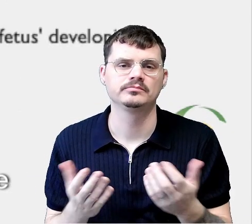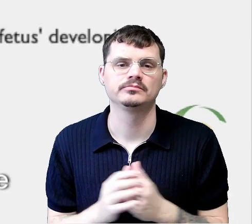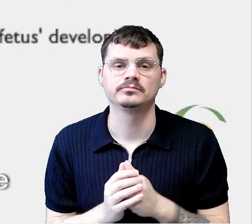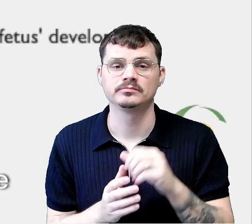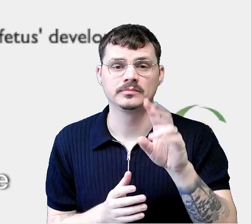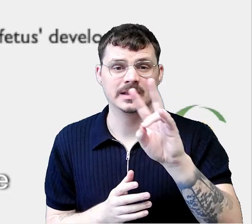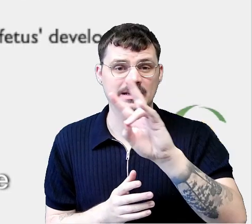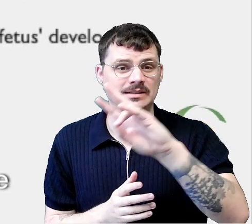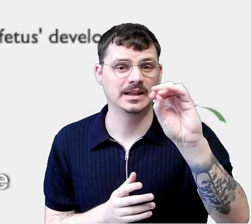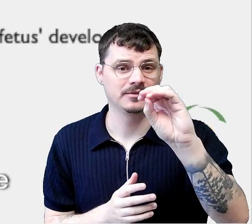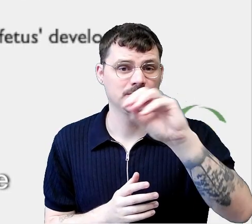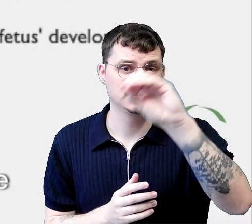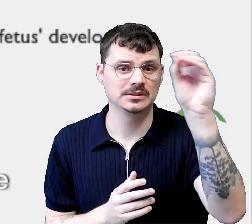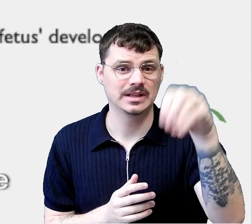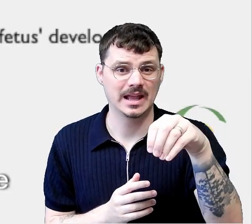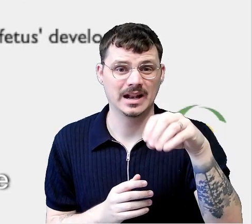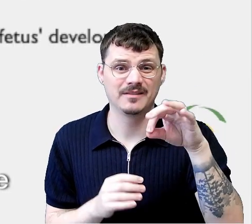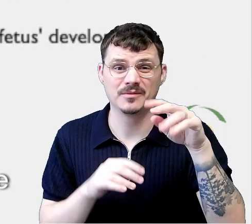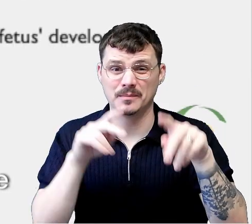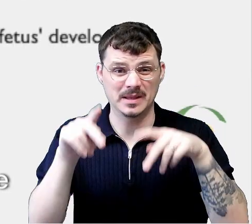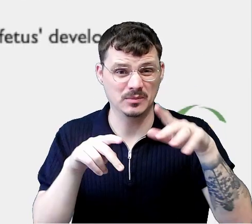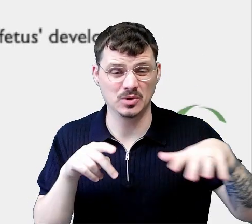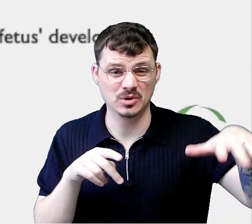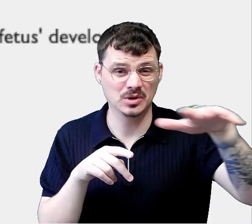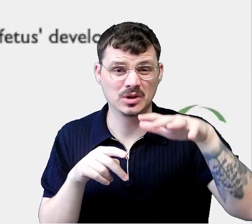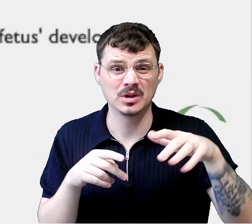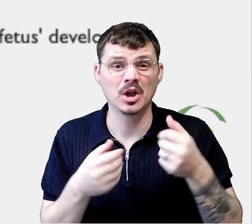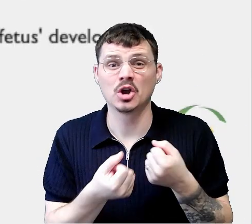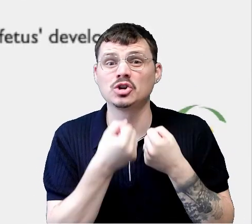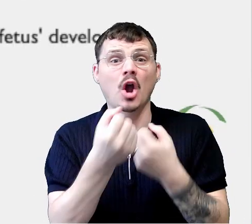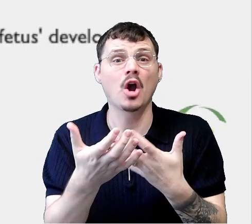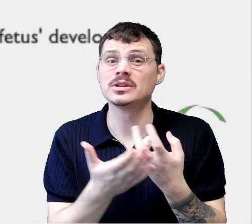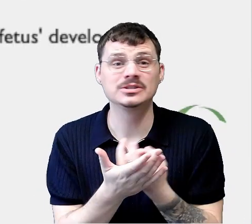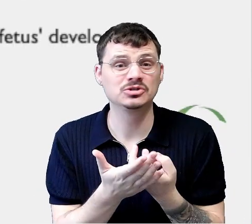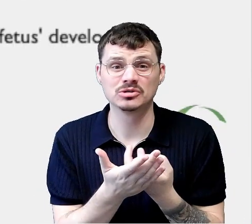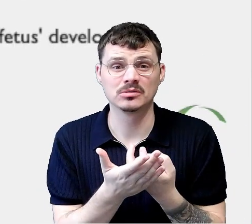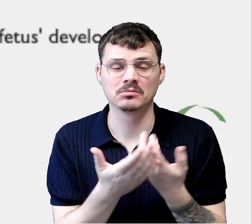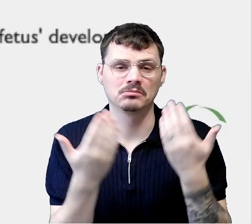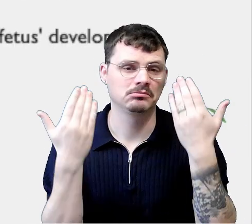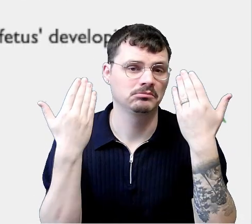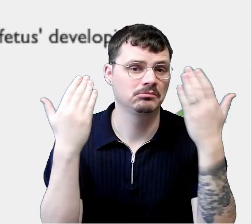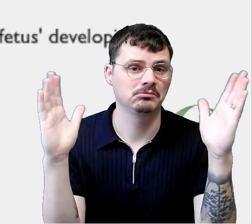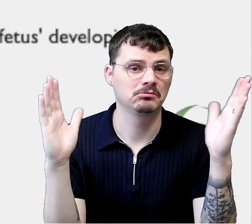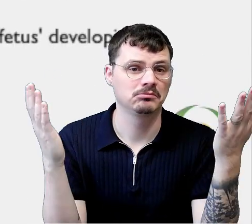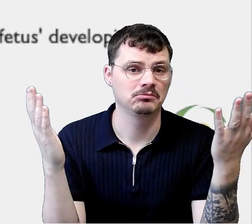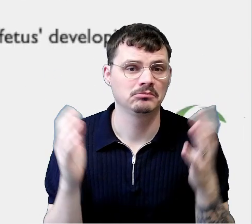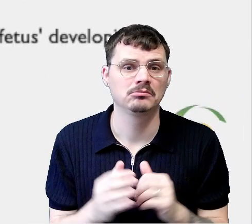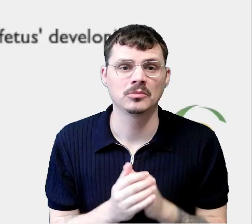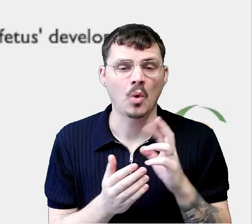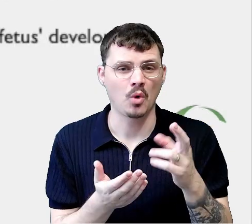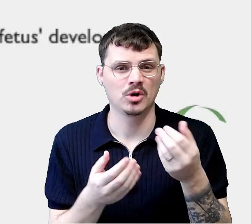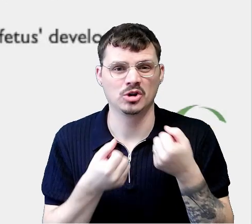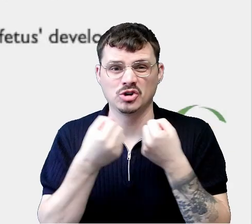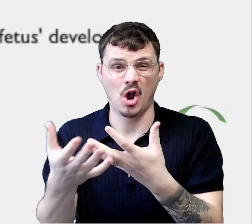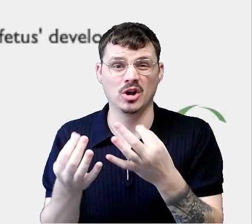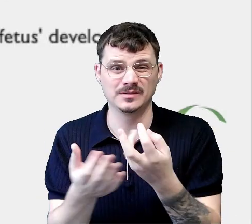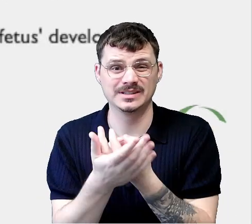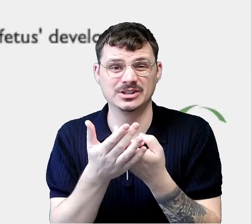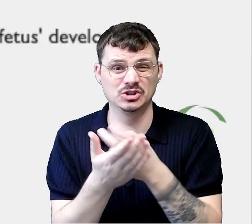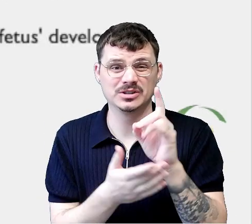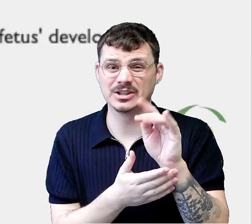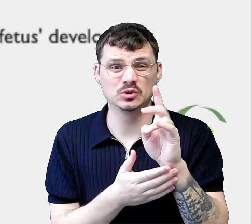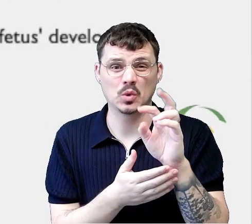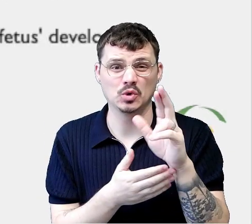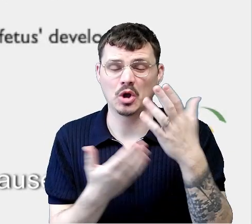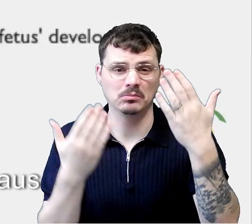For about 70% of people, the cause of the seizure is unknown, or the cause of the seizure disorder is